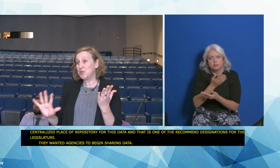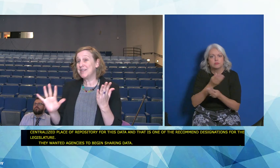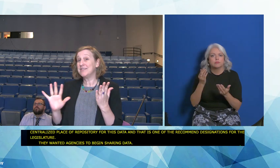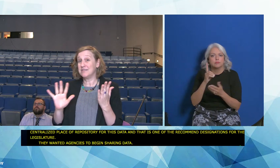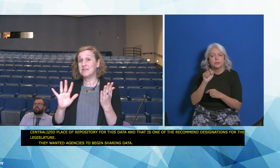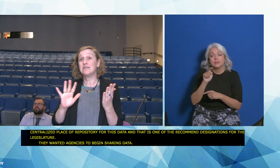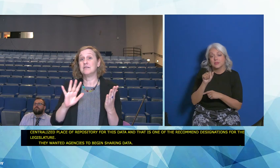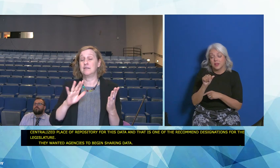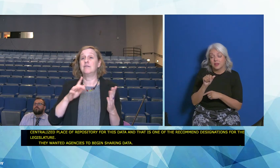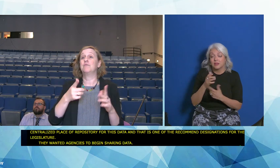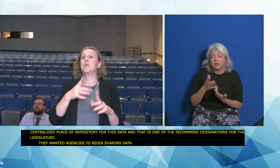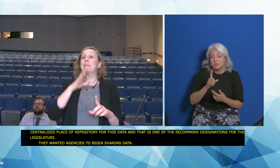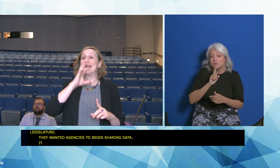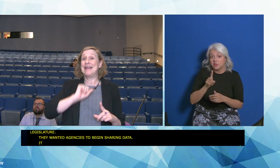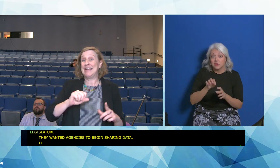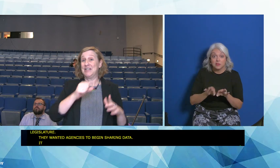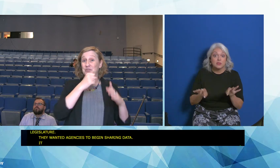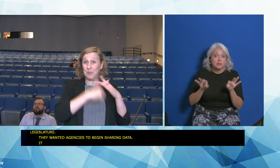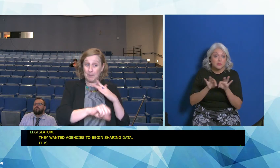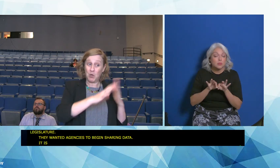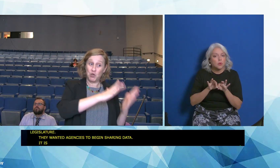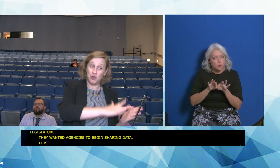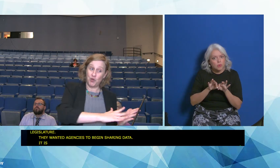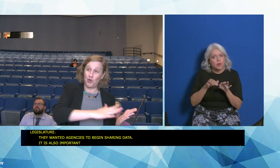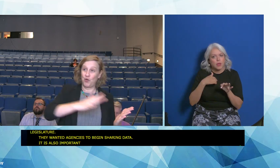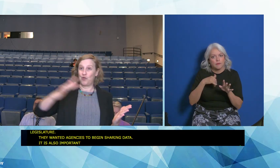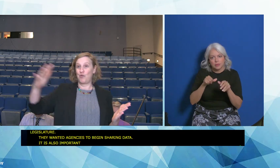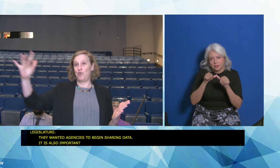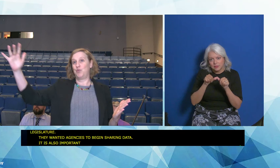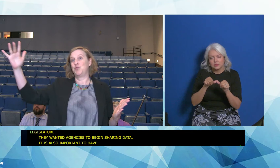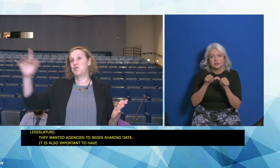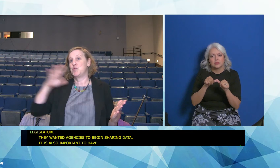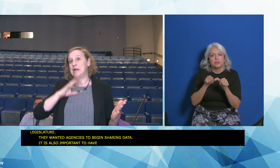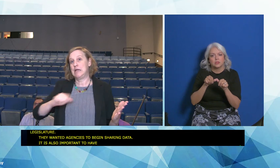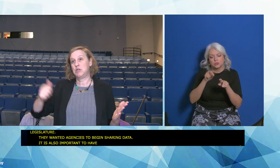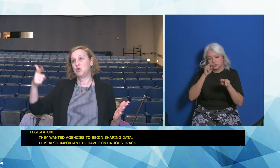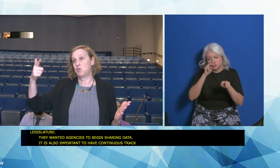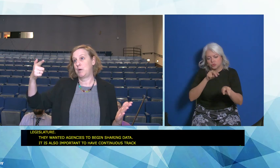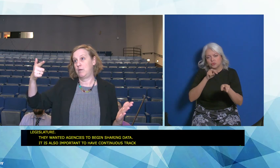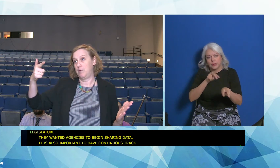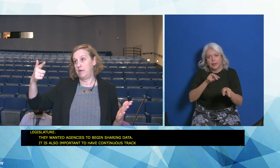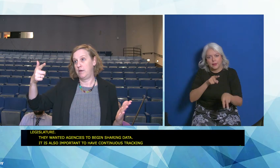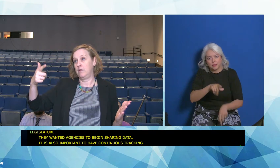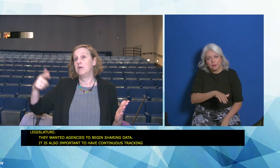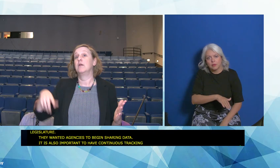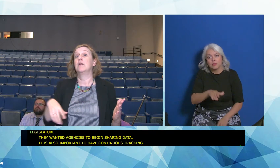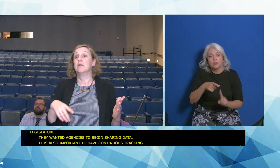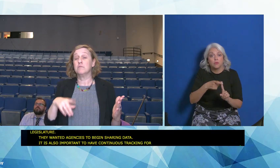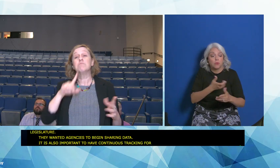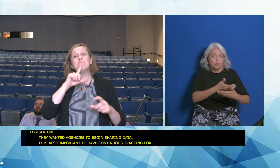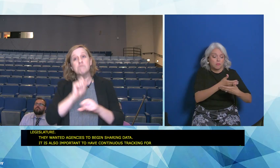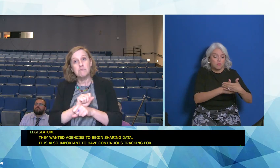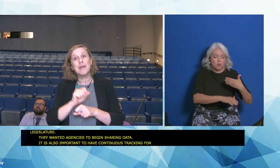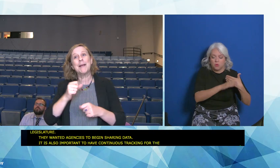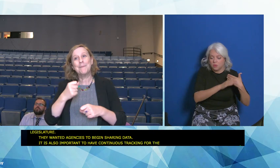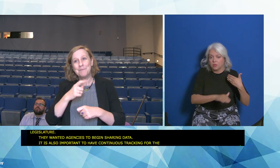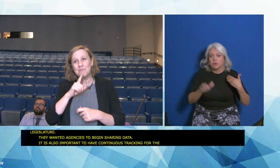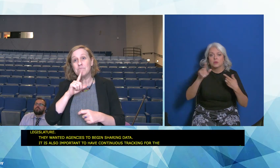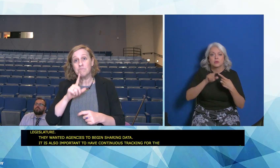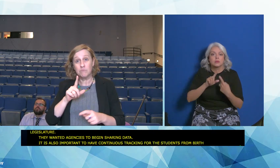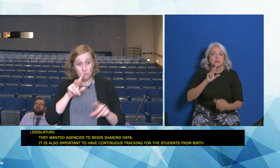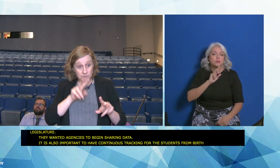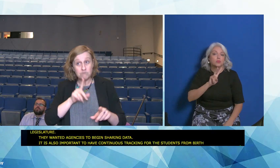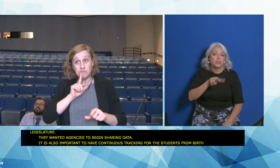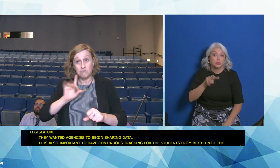It's also important to have continuous tracking for these students from birth until the age of